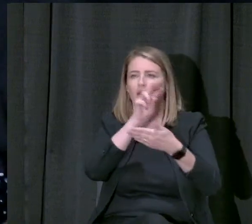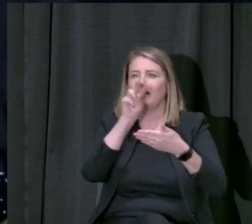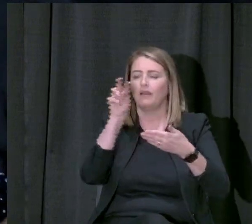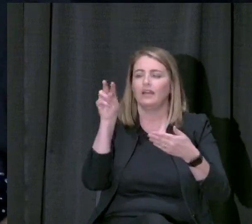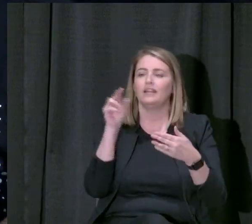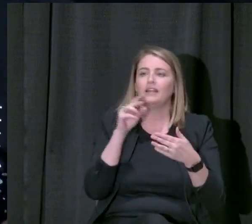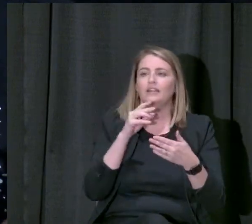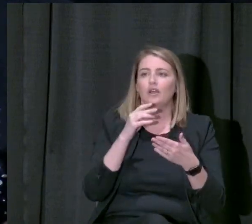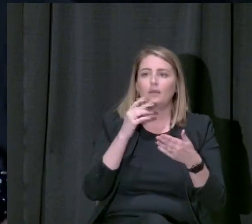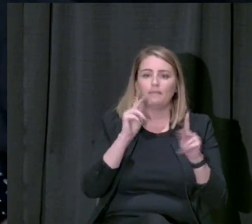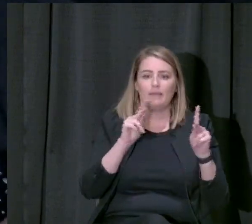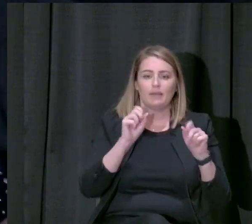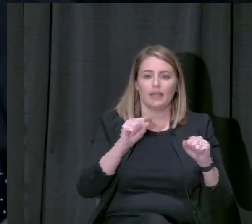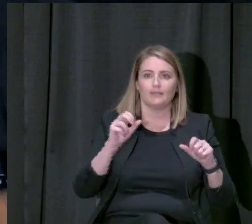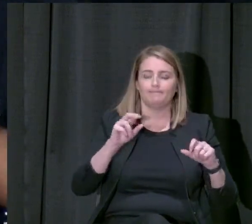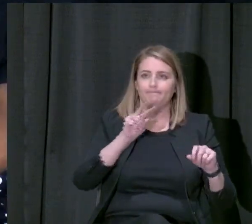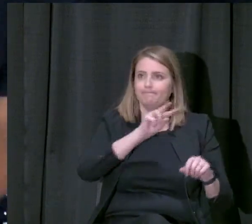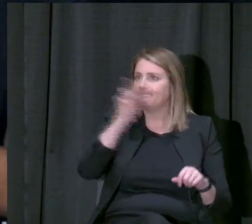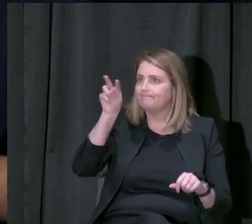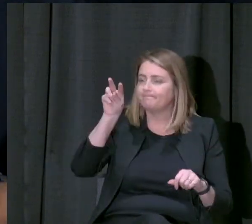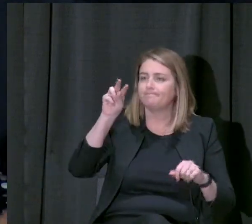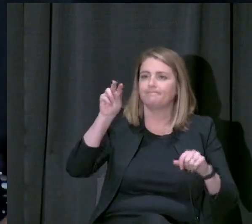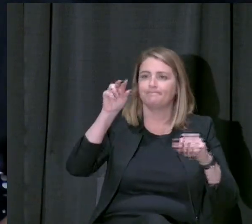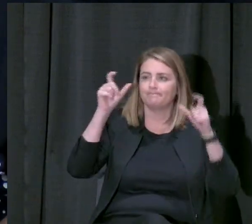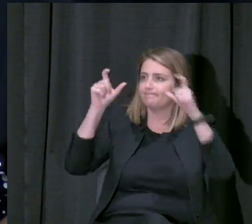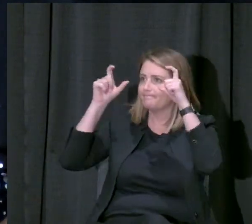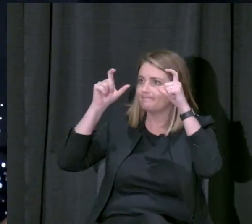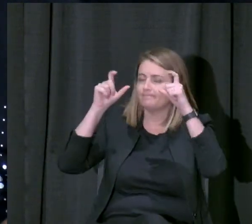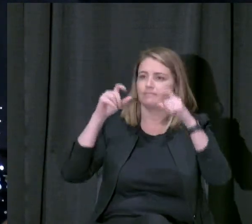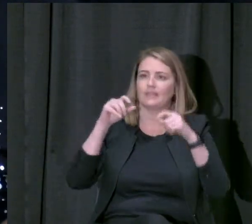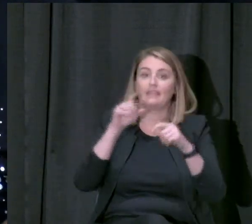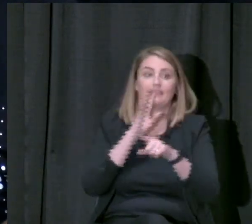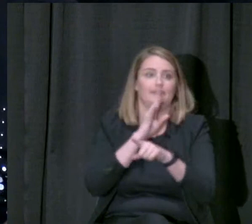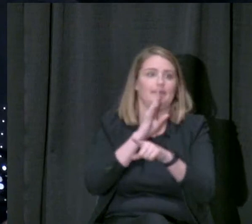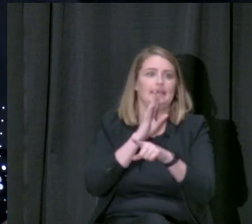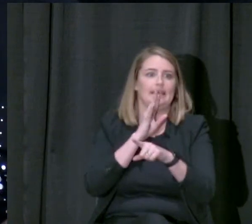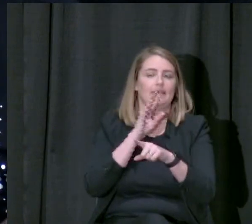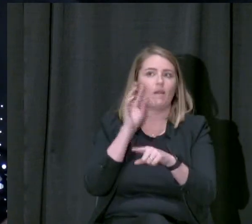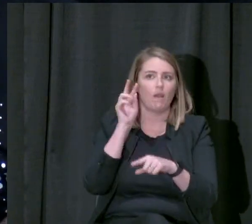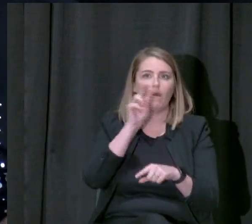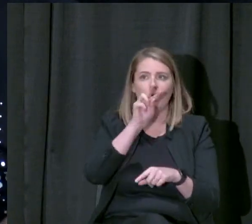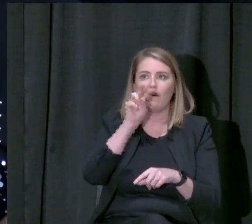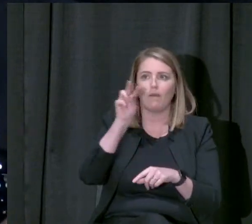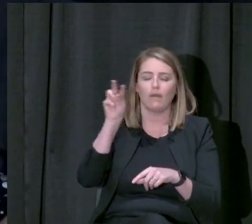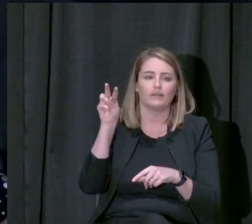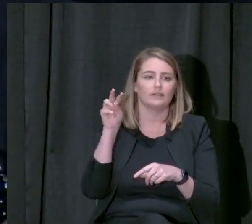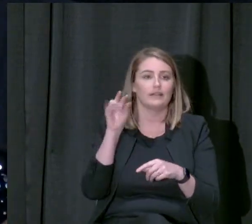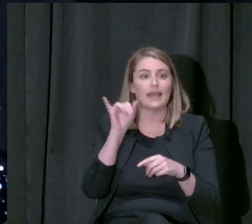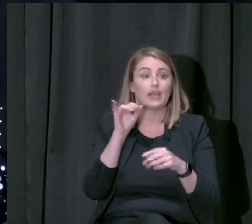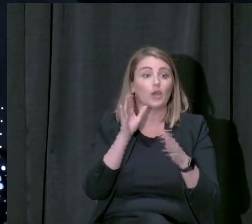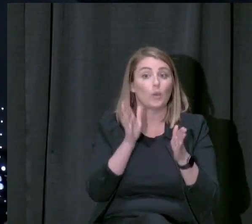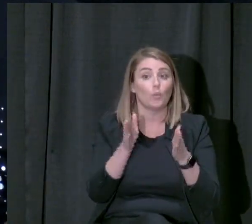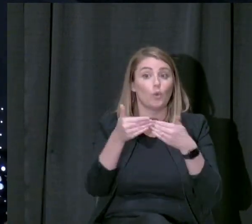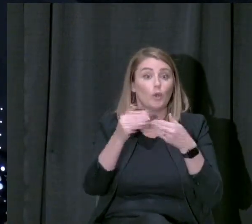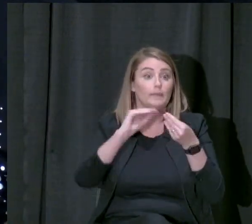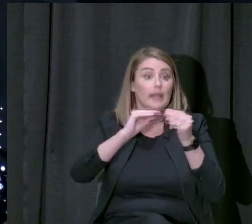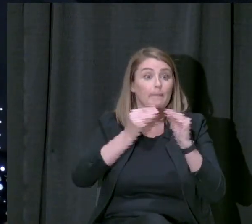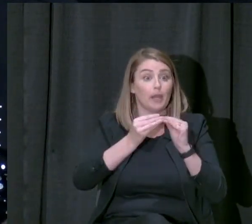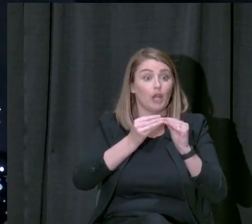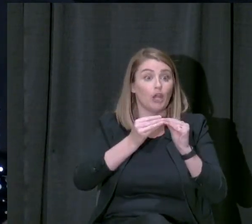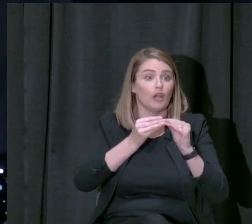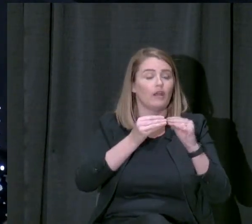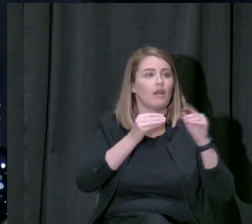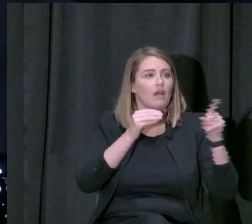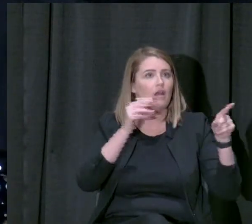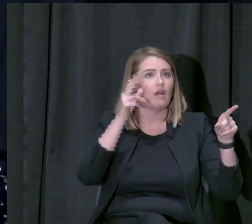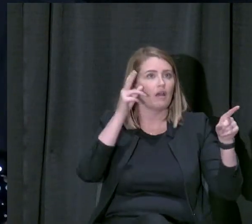fridge, just to hold up a product, instantly speaks it out. Or if they're out and about, they need to go to like a room number. Like if people need to find the